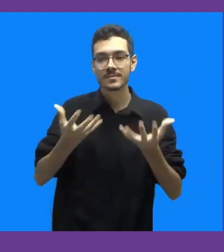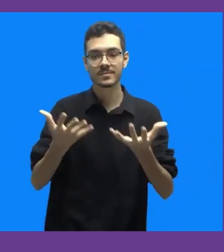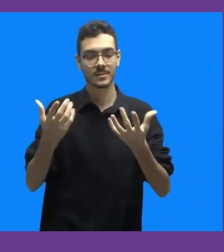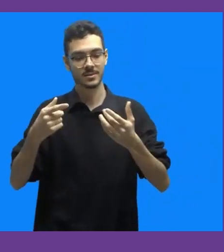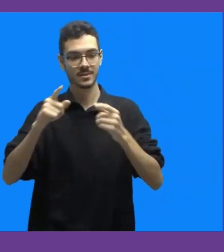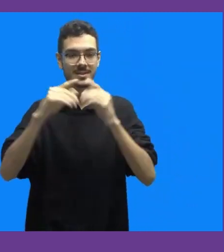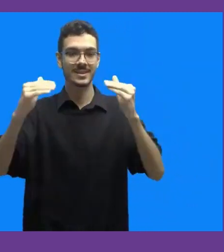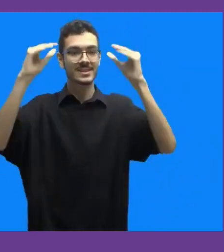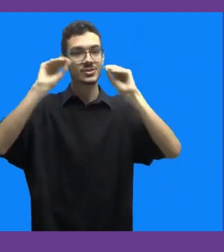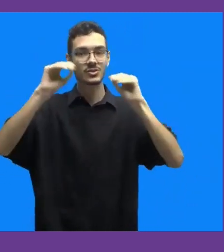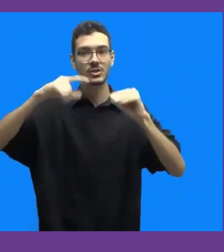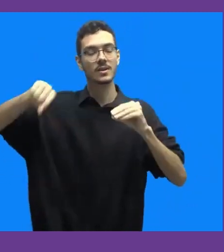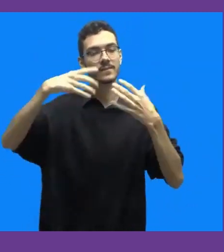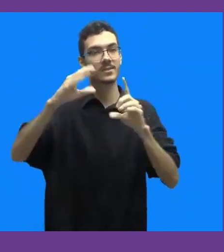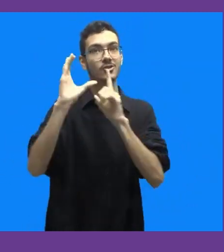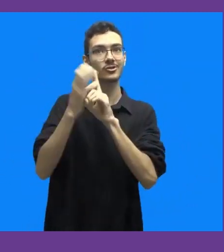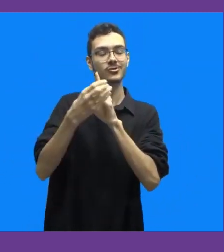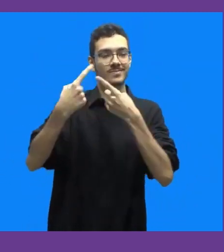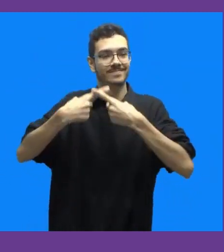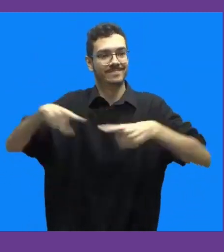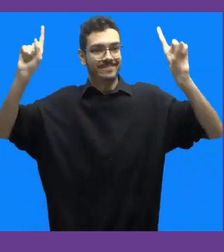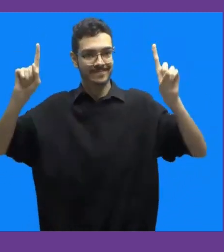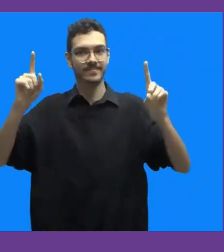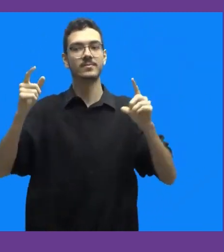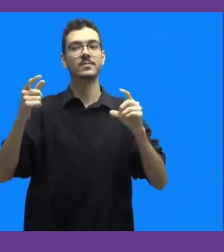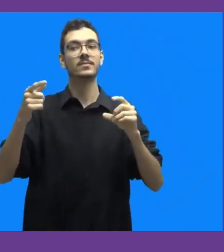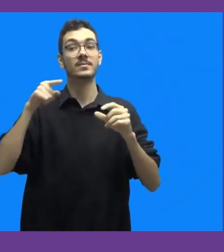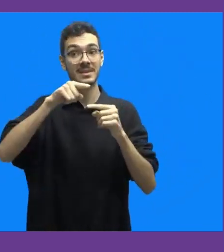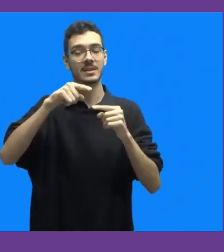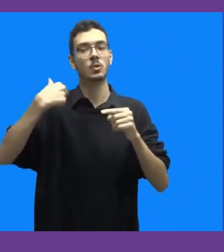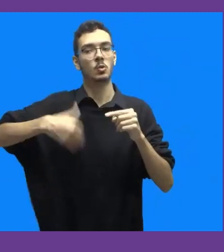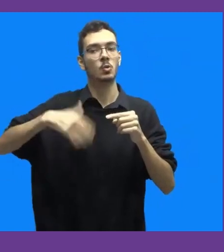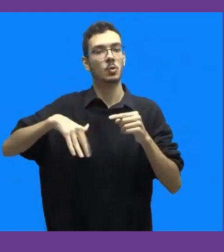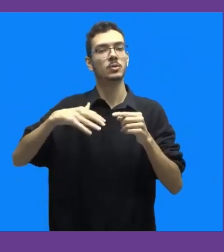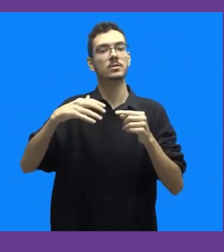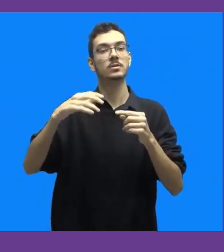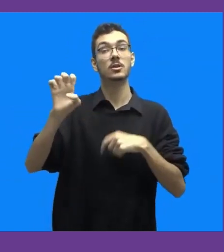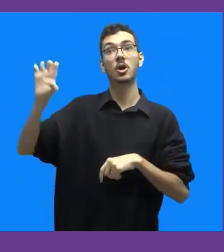when we thought about Europe, then that was really challenging.